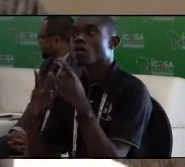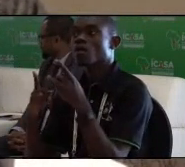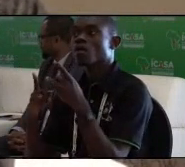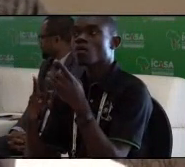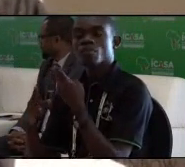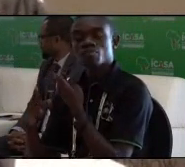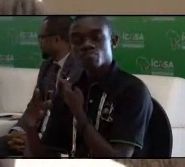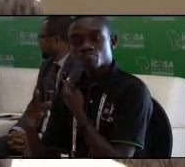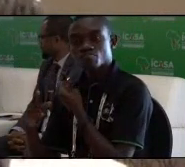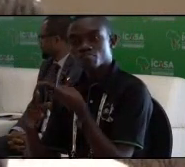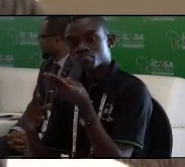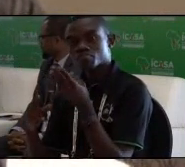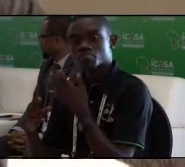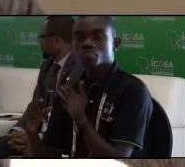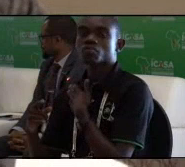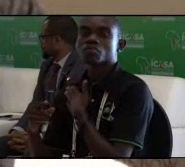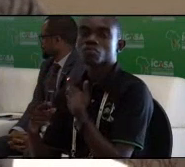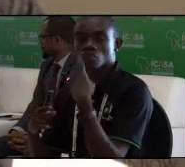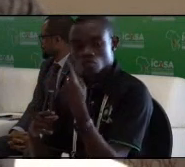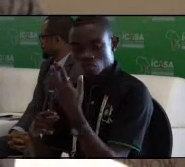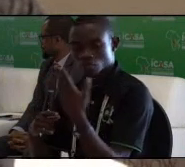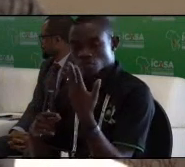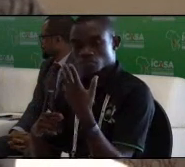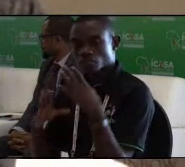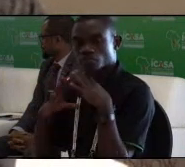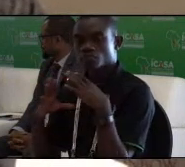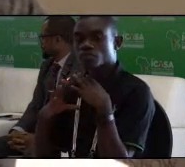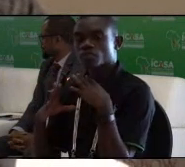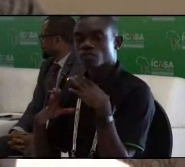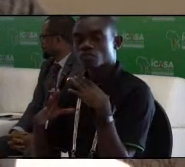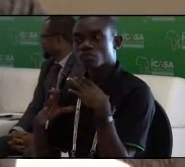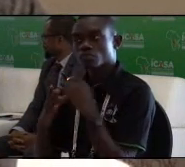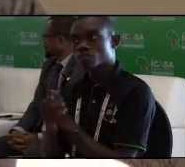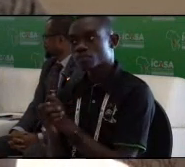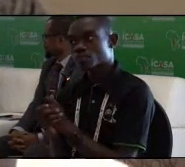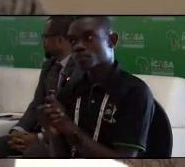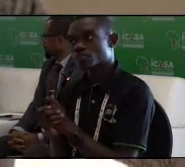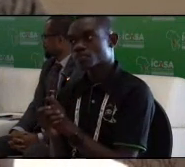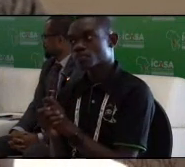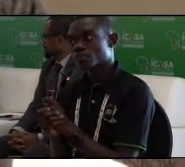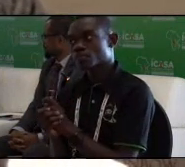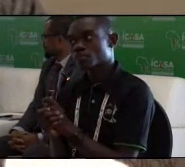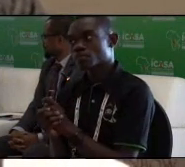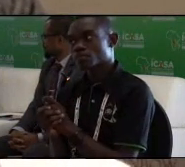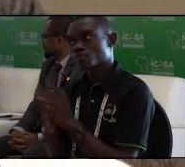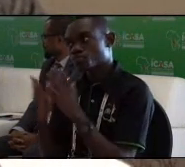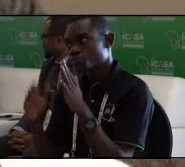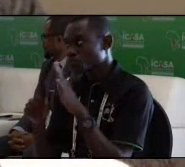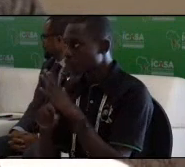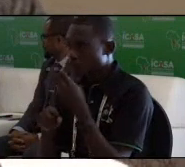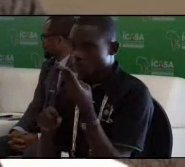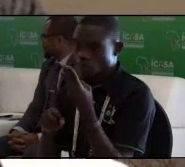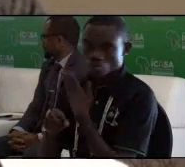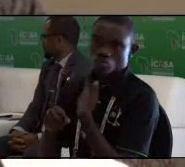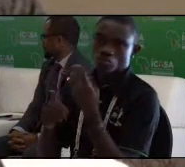market researches, and one of the things that came out profoundly was that most of the